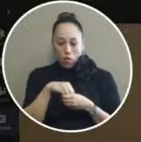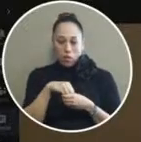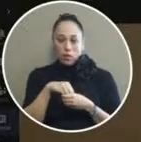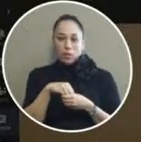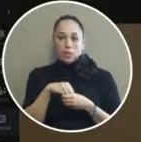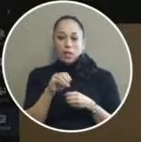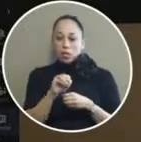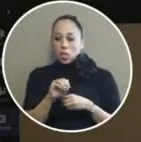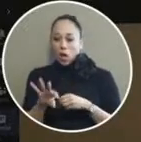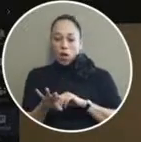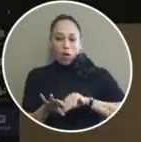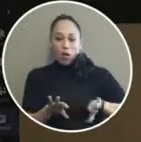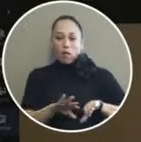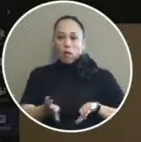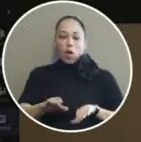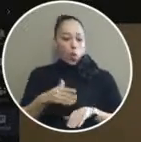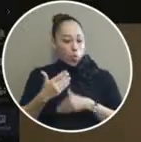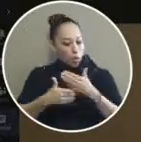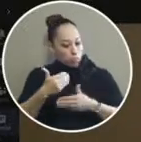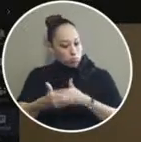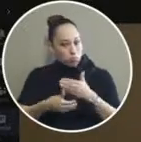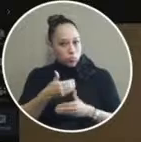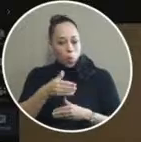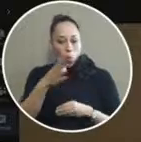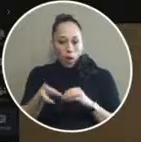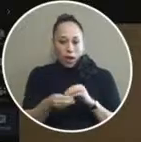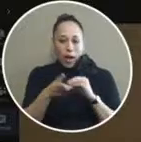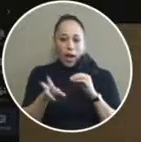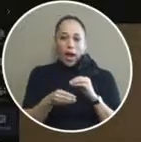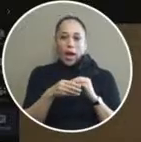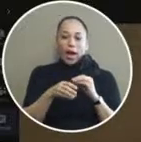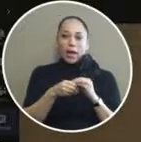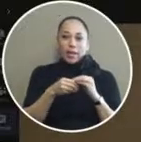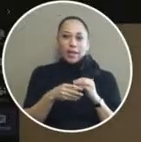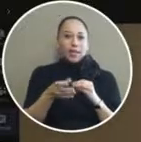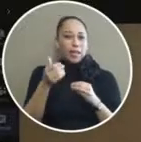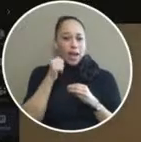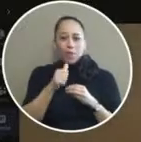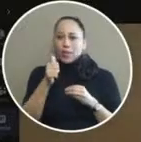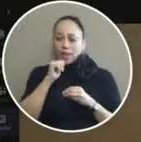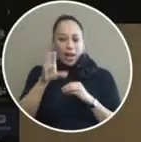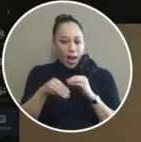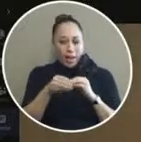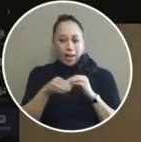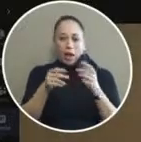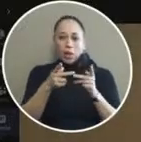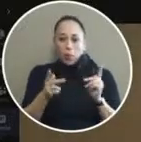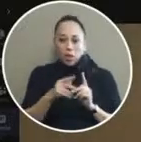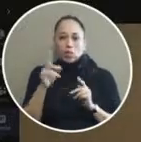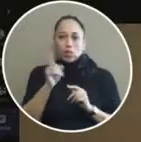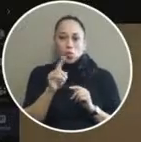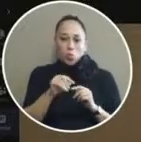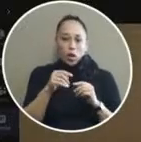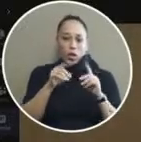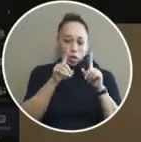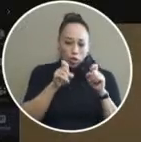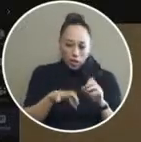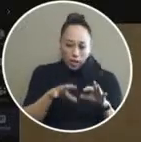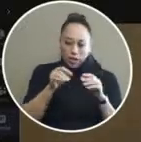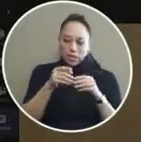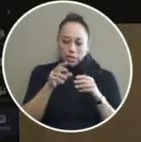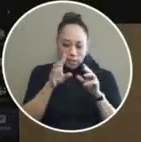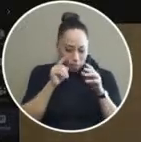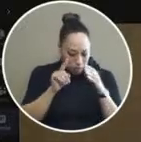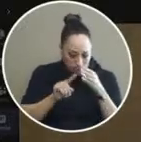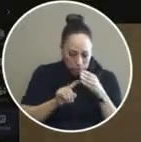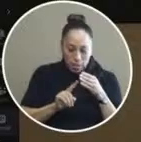foot off the gas. We are moving forward. We are adding new sites every single day. We're adding more capacity. We're adding testing